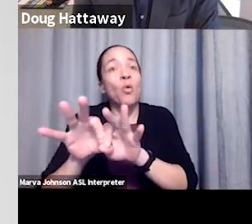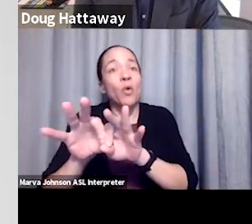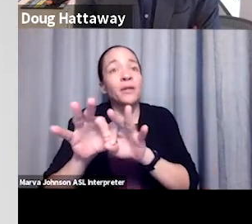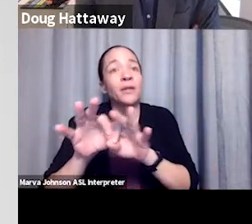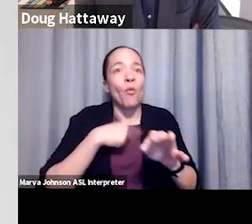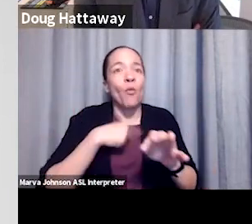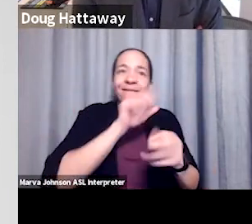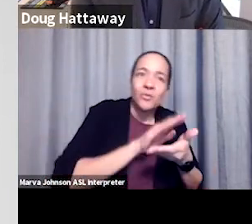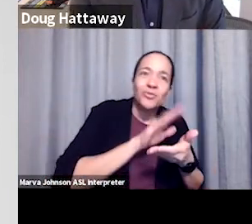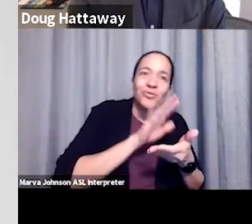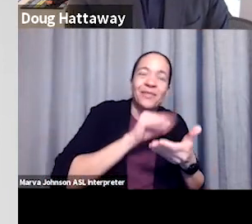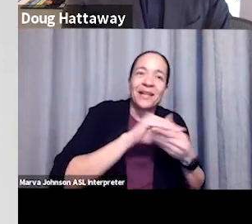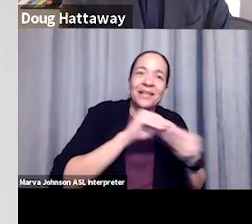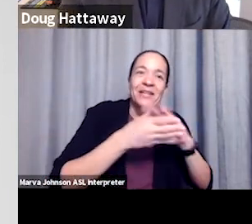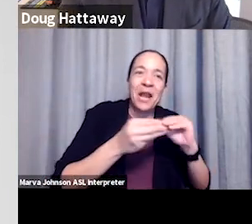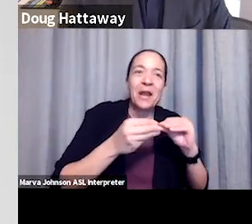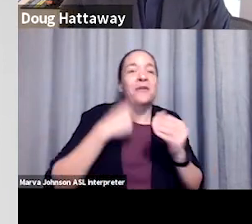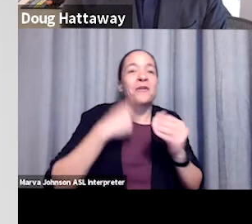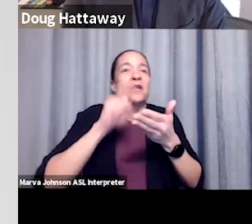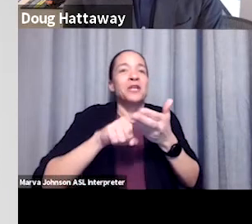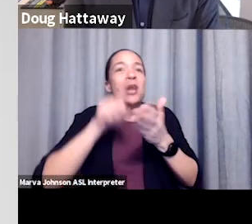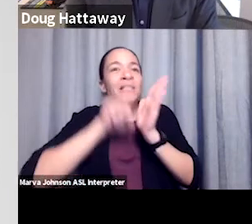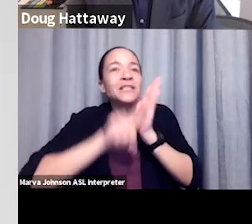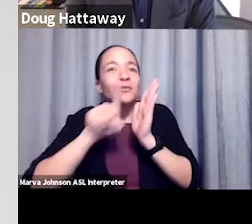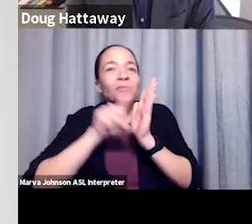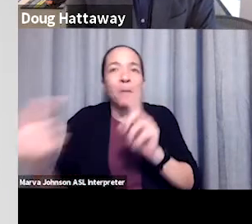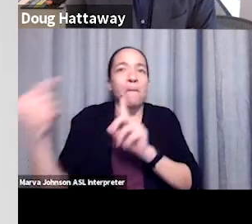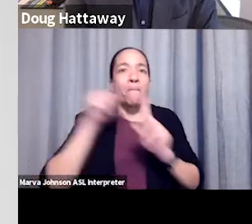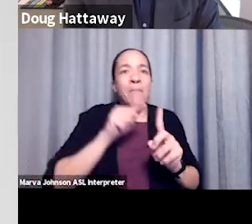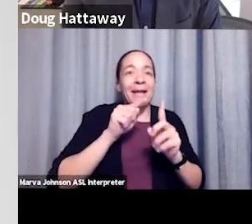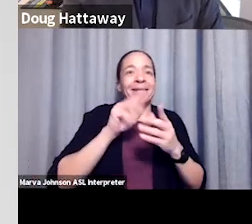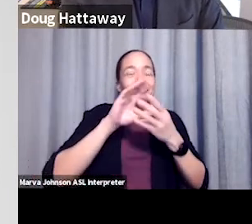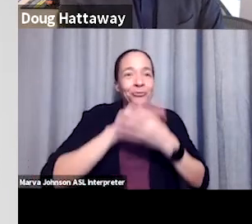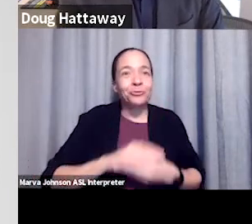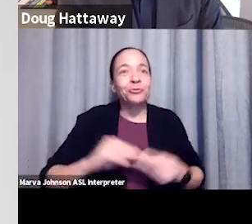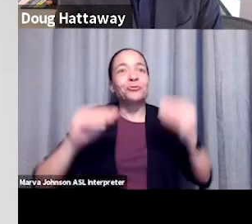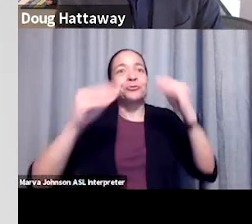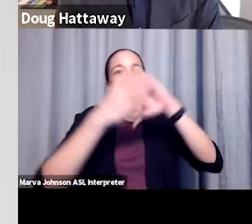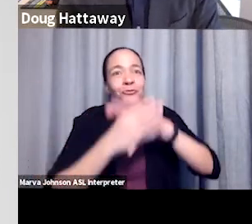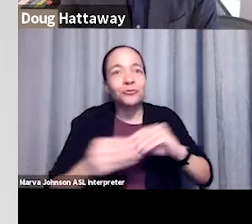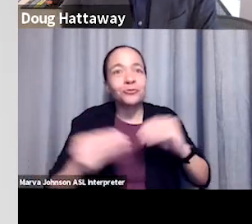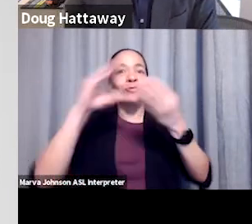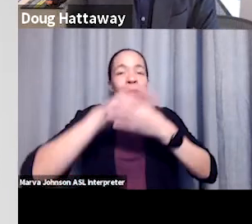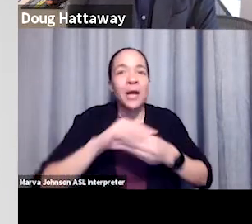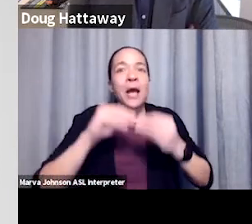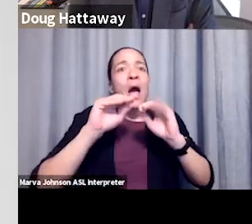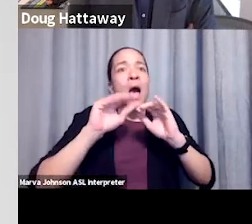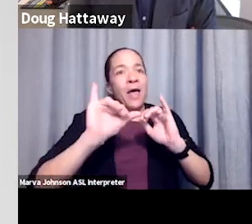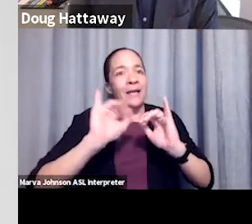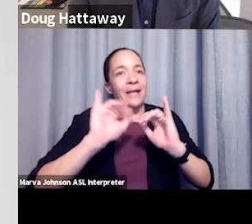in research that back to storytelling is always the most powerful form of communication. The way to counter that is to